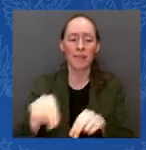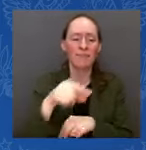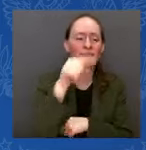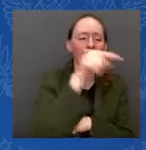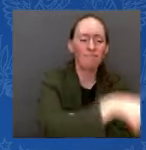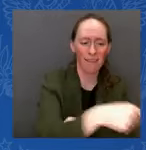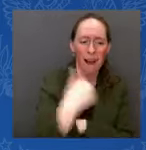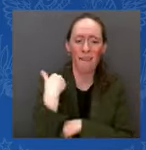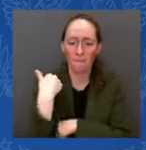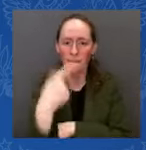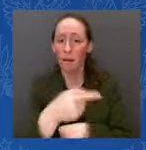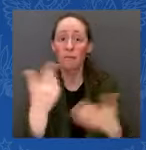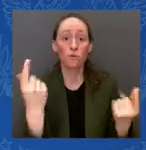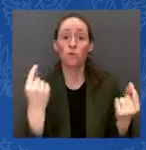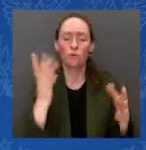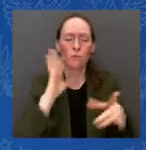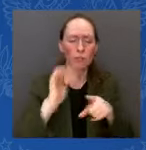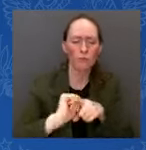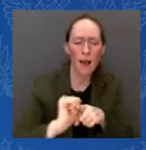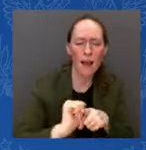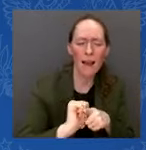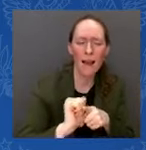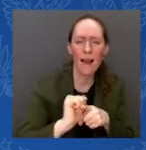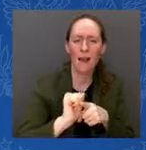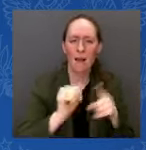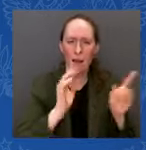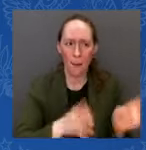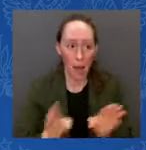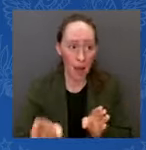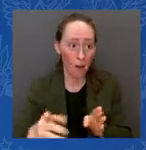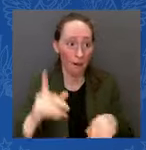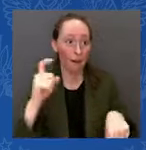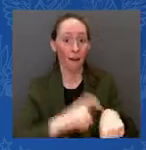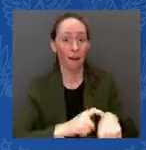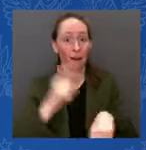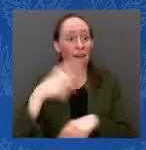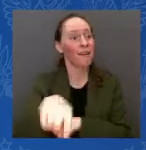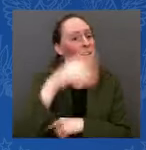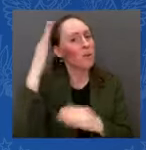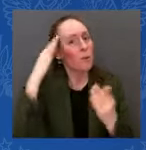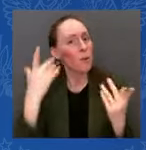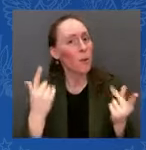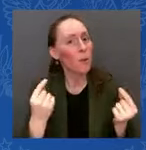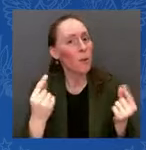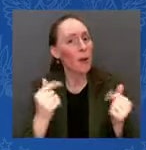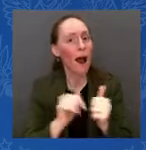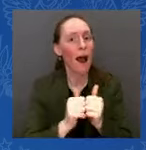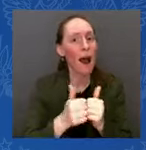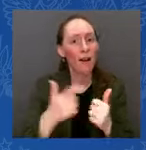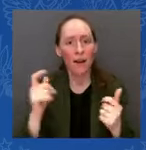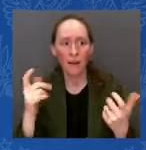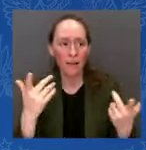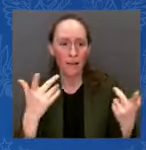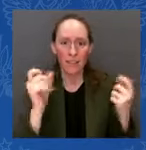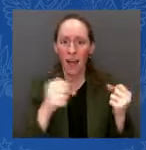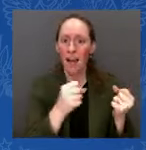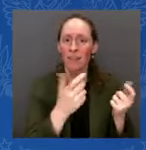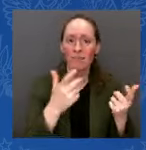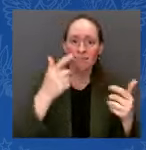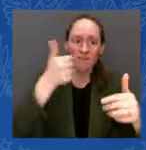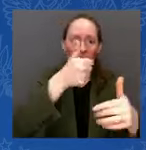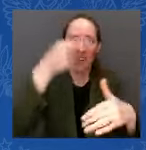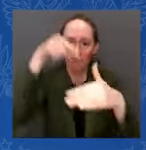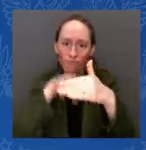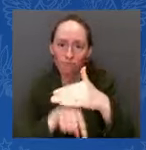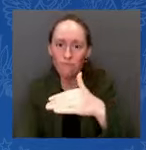the fastest possible timetable. Each of our nations is making concrete commitments to one